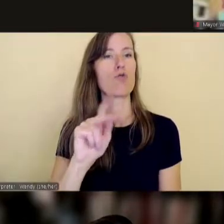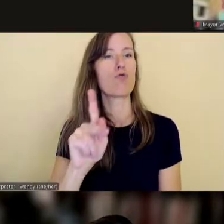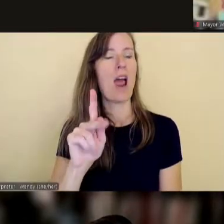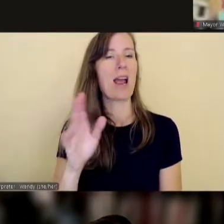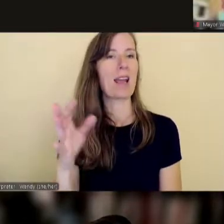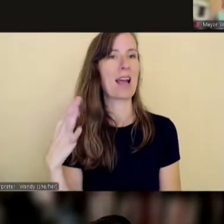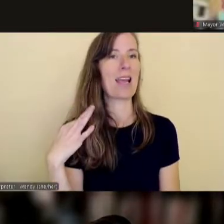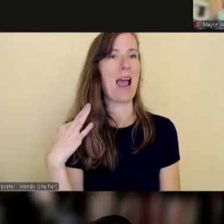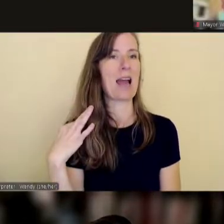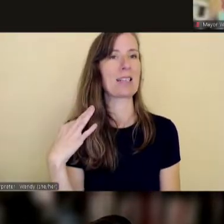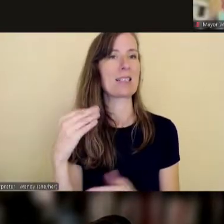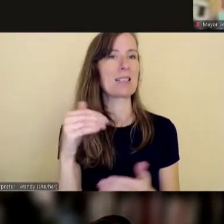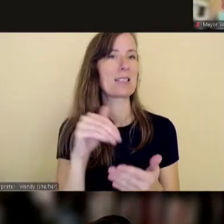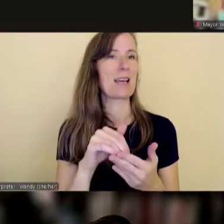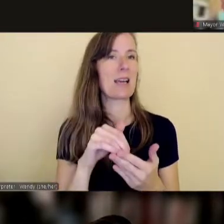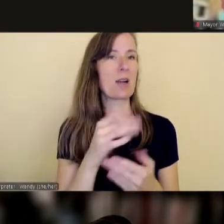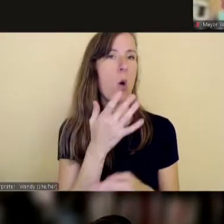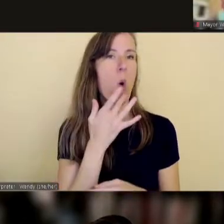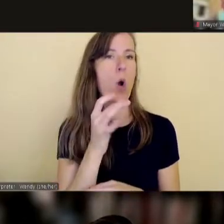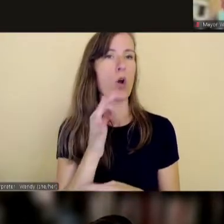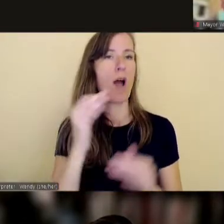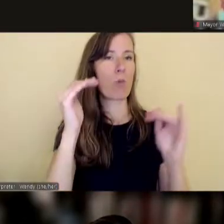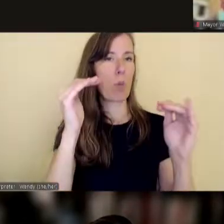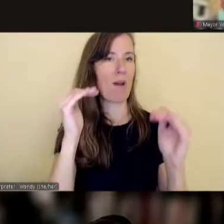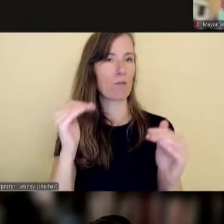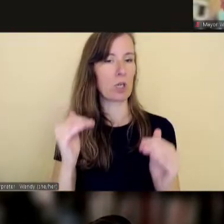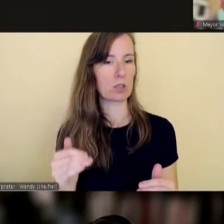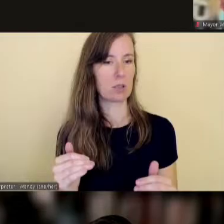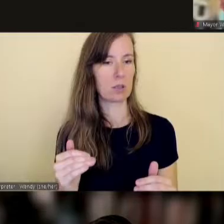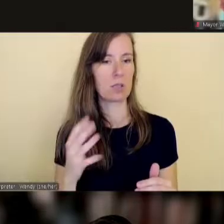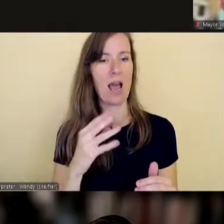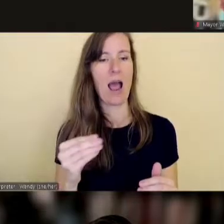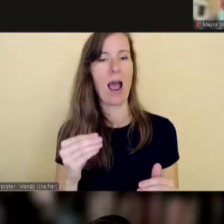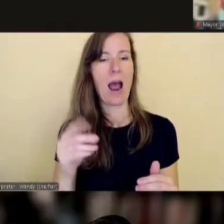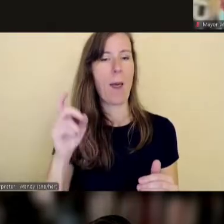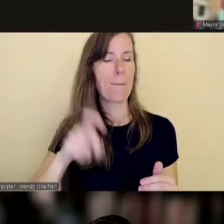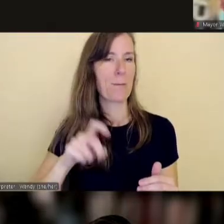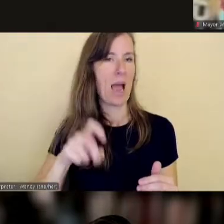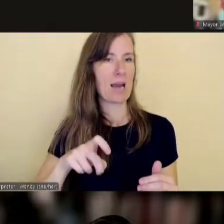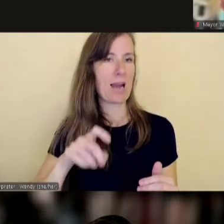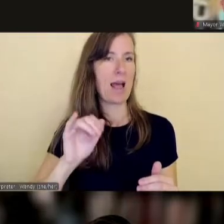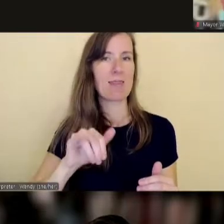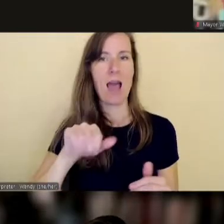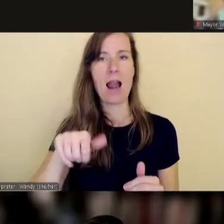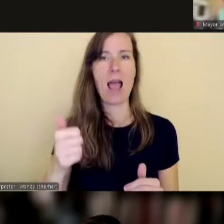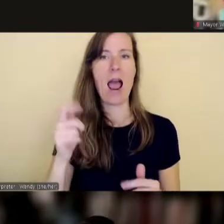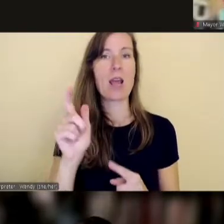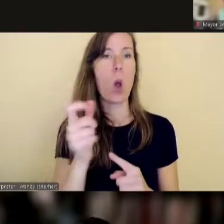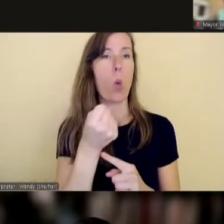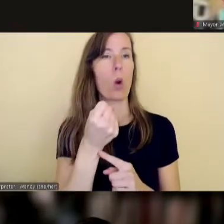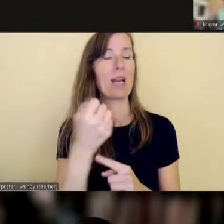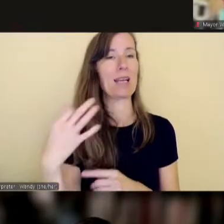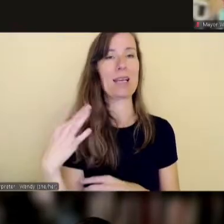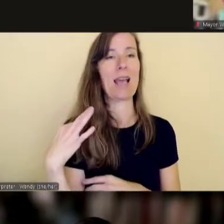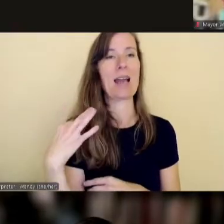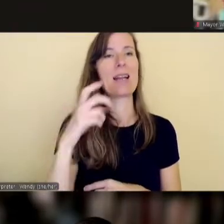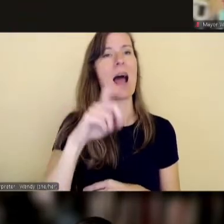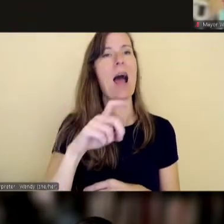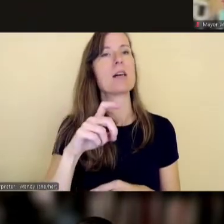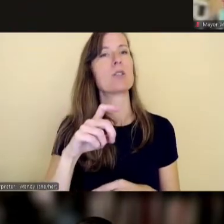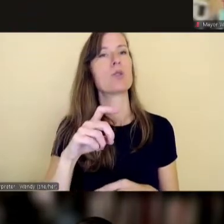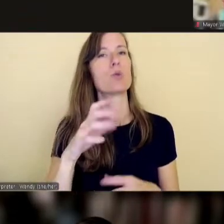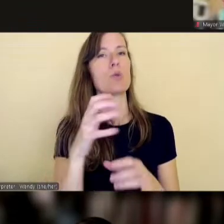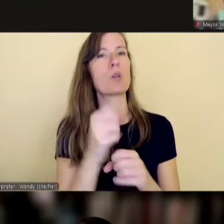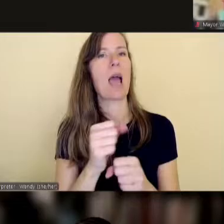preference, and to mandate that any winning candidate will have to have secured a majority of the vote.